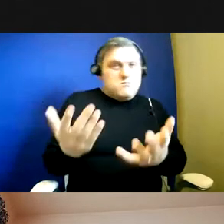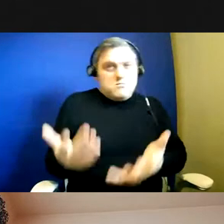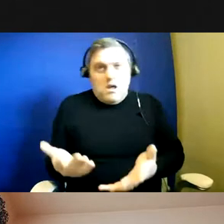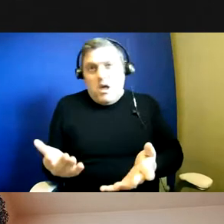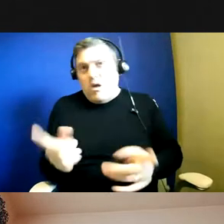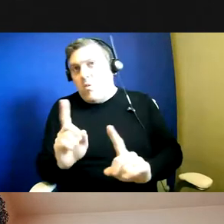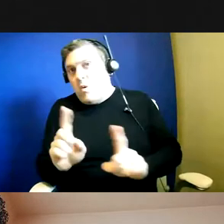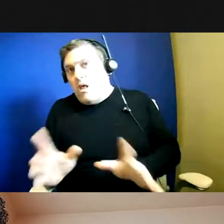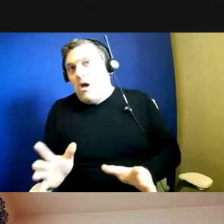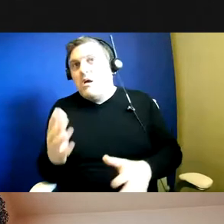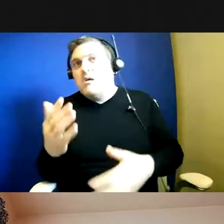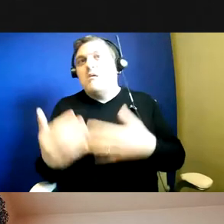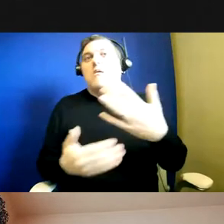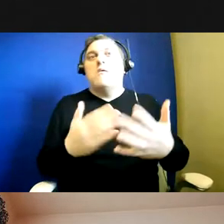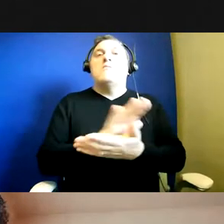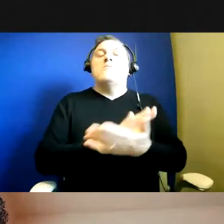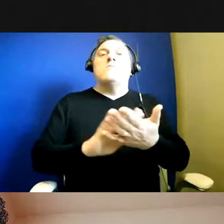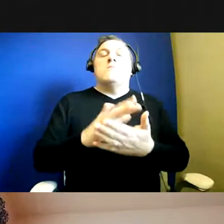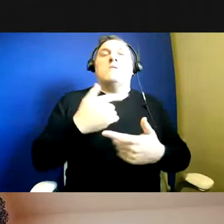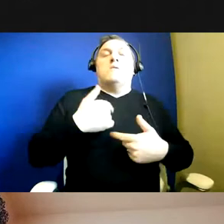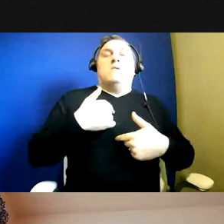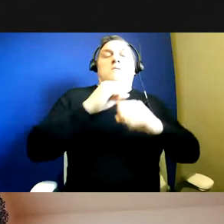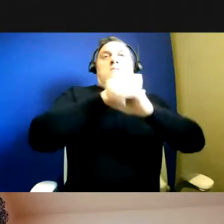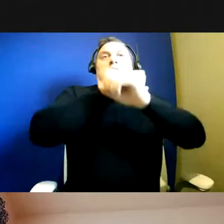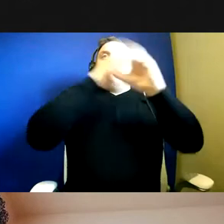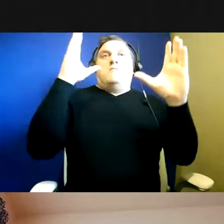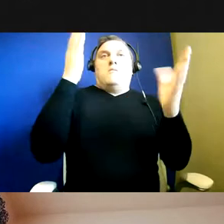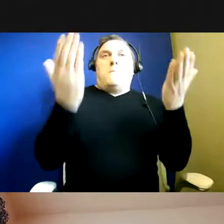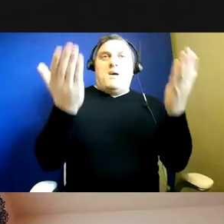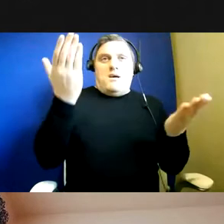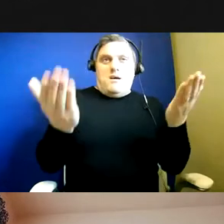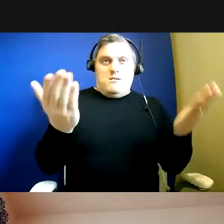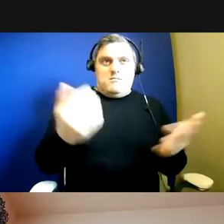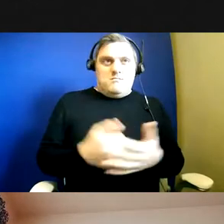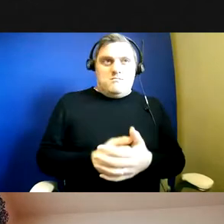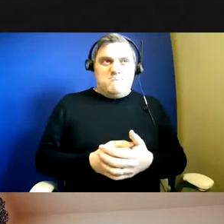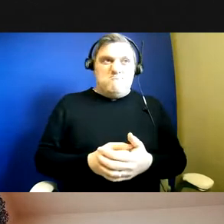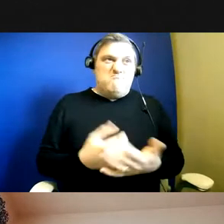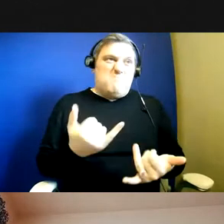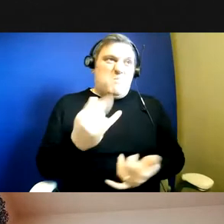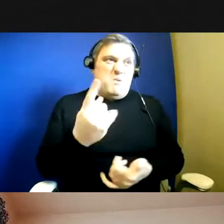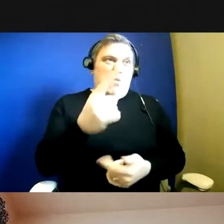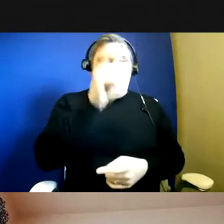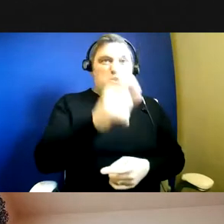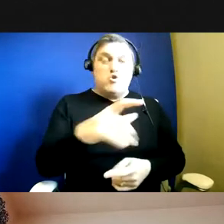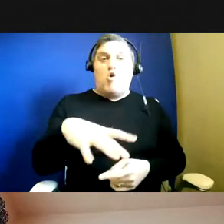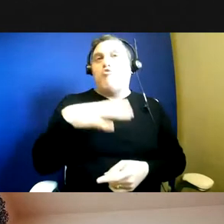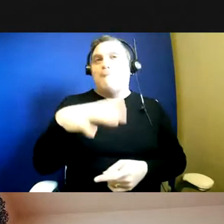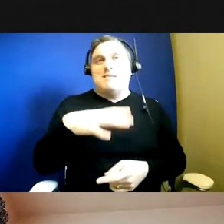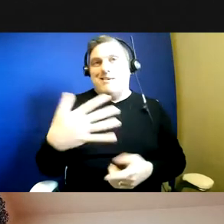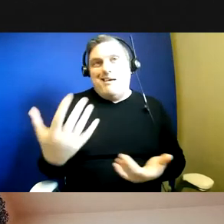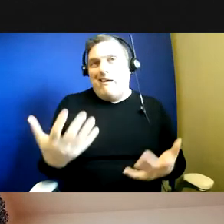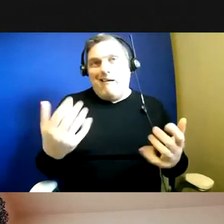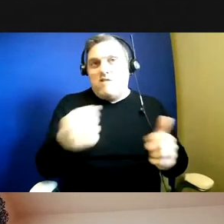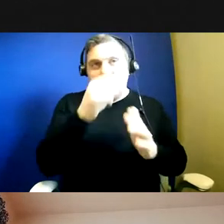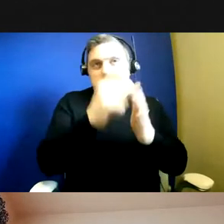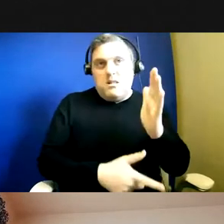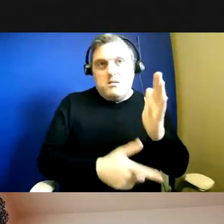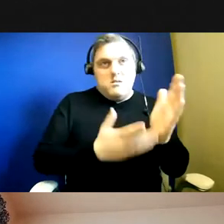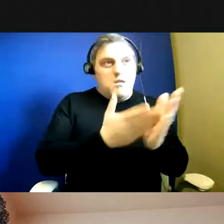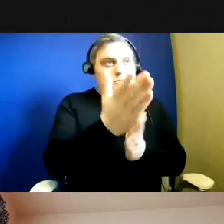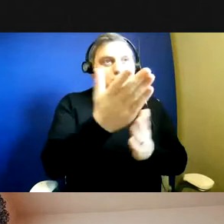they are like now, so that we've got some sort of a comparison that we can make. Because obviously somebody who may have been already disabled in some way by